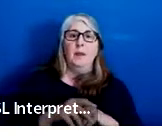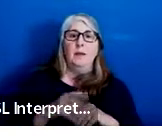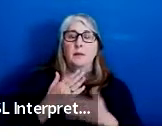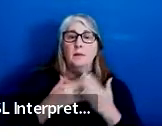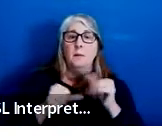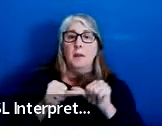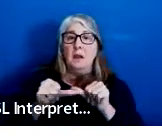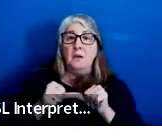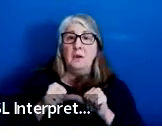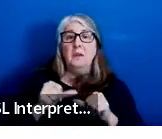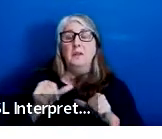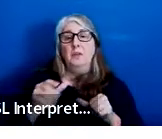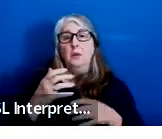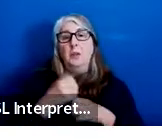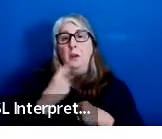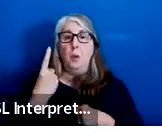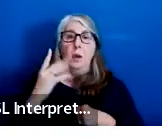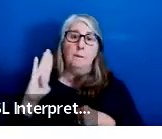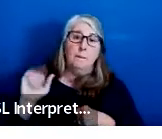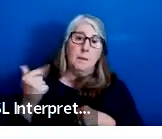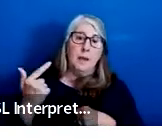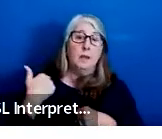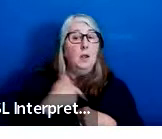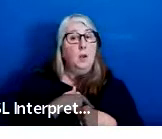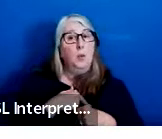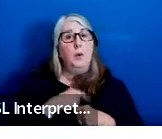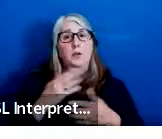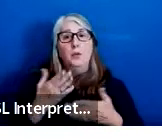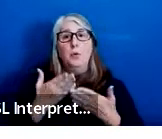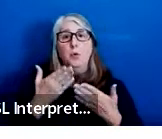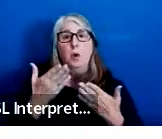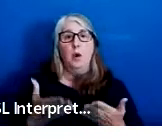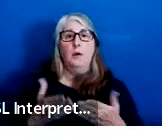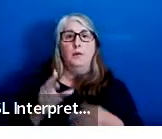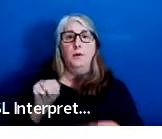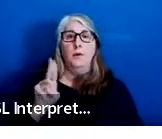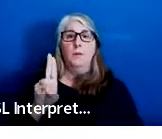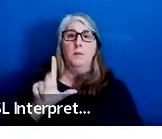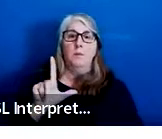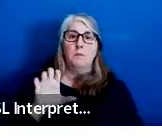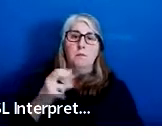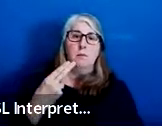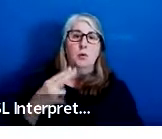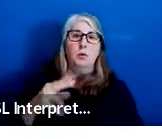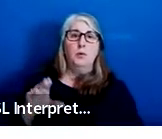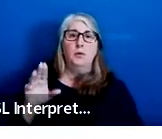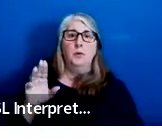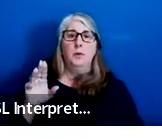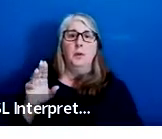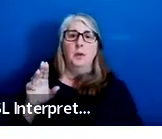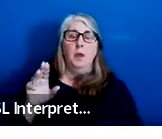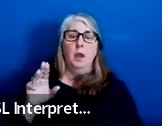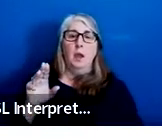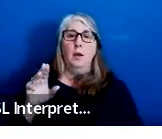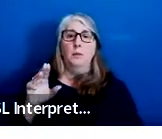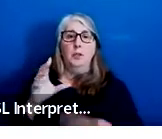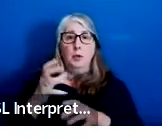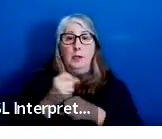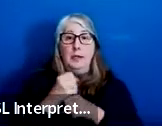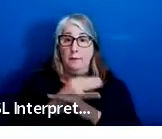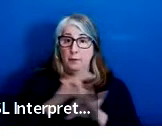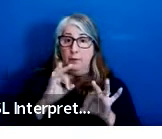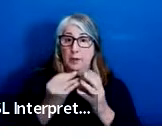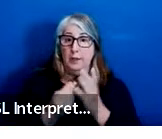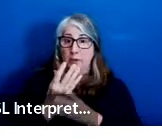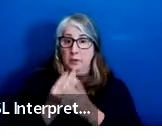option of getting one bag. We do offer Mulch Madness, which allows you to go and get regular mulch from the facility for free in the